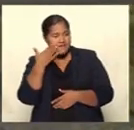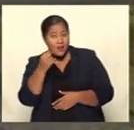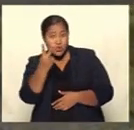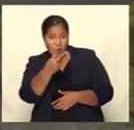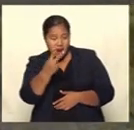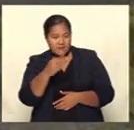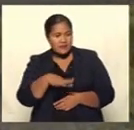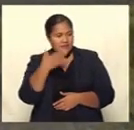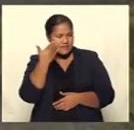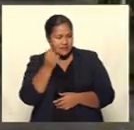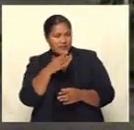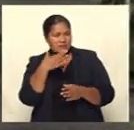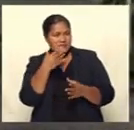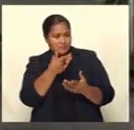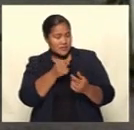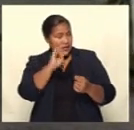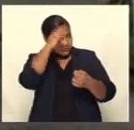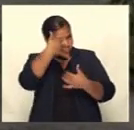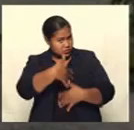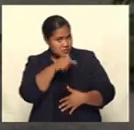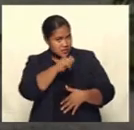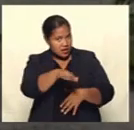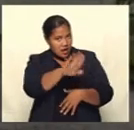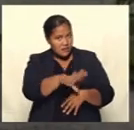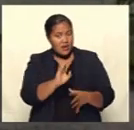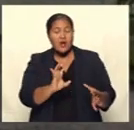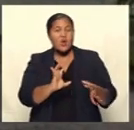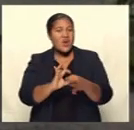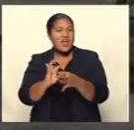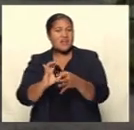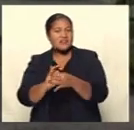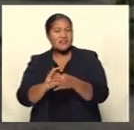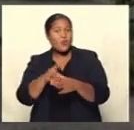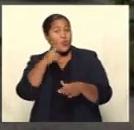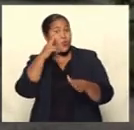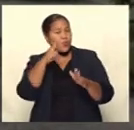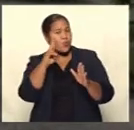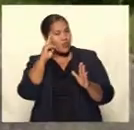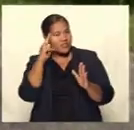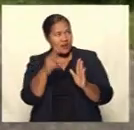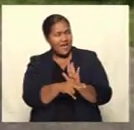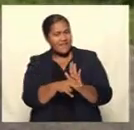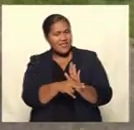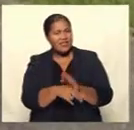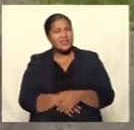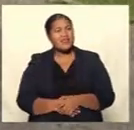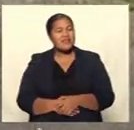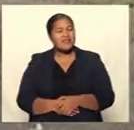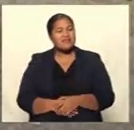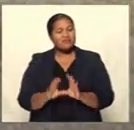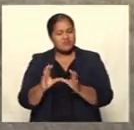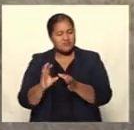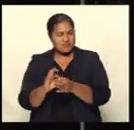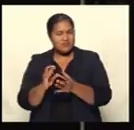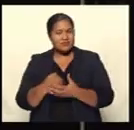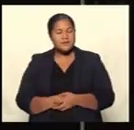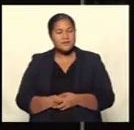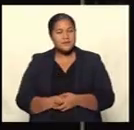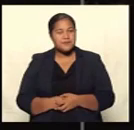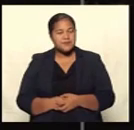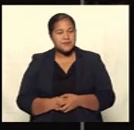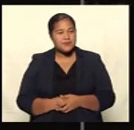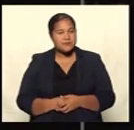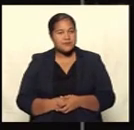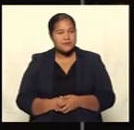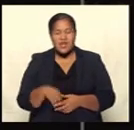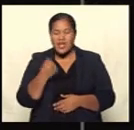of screening of that area in connection with the Navy cluster. Sainia Nimboila, FBC News. No